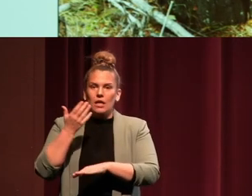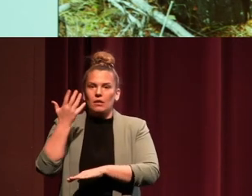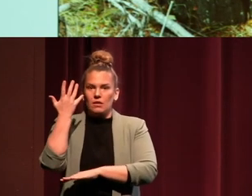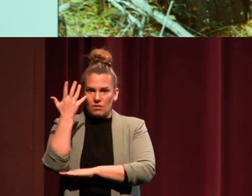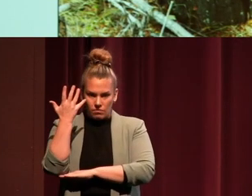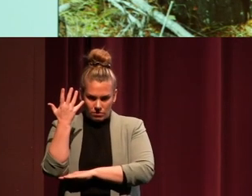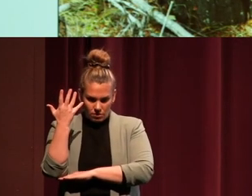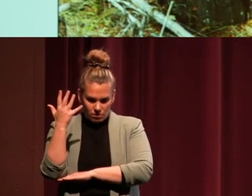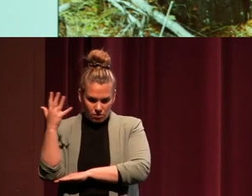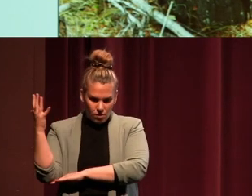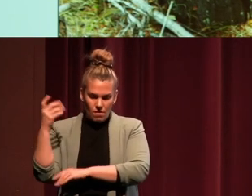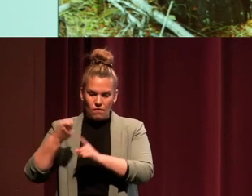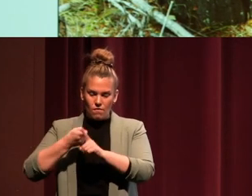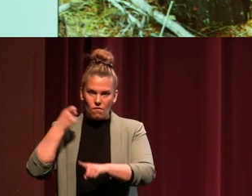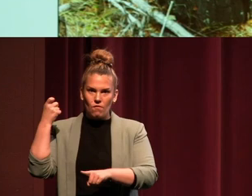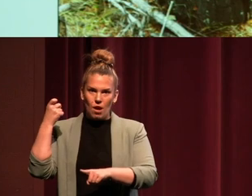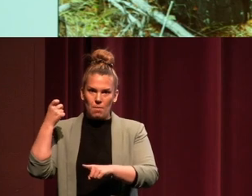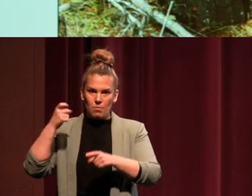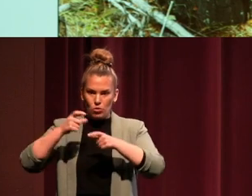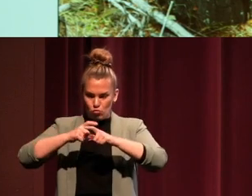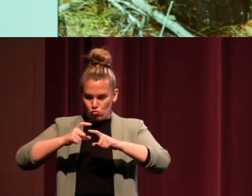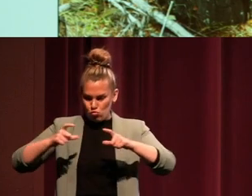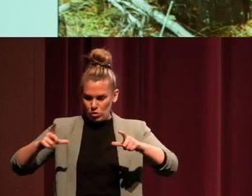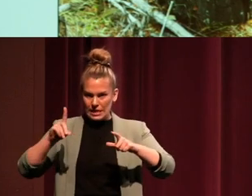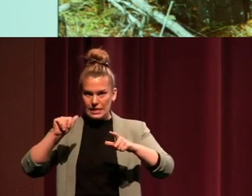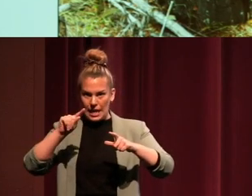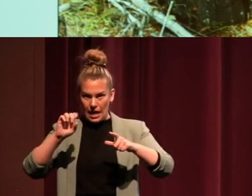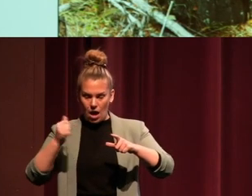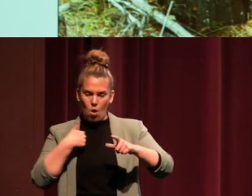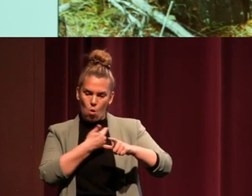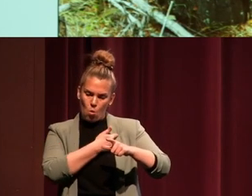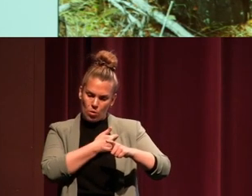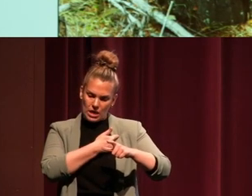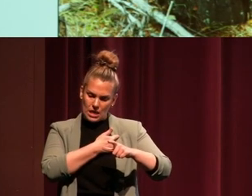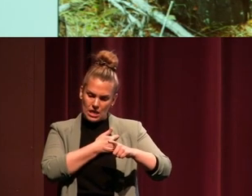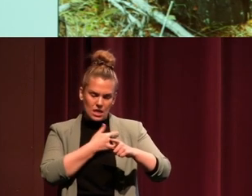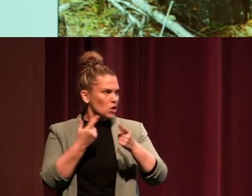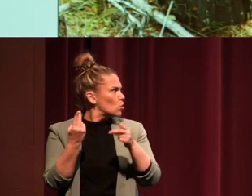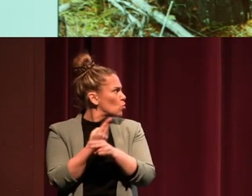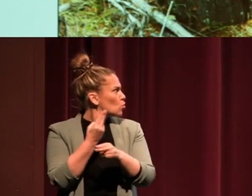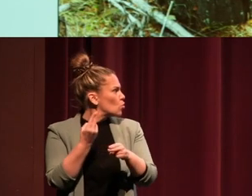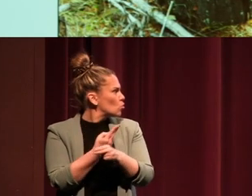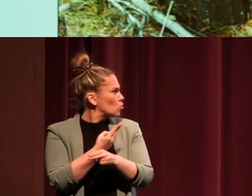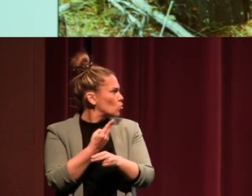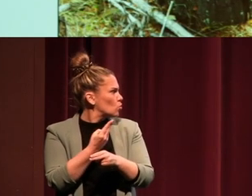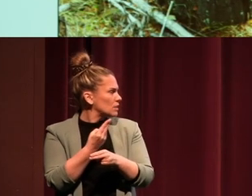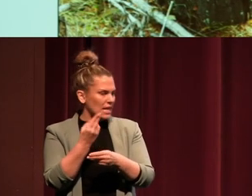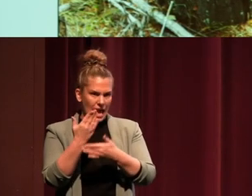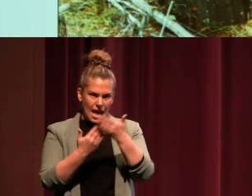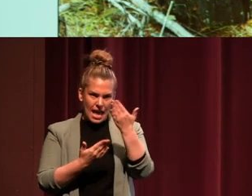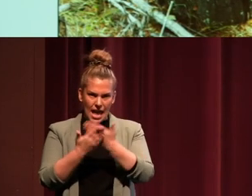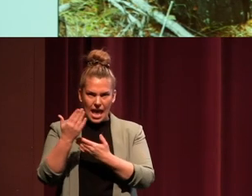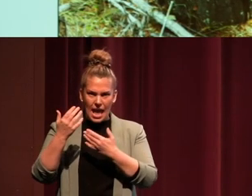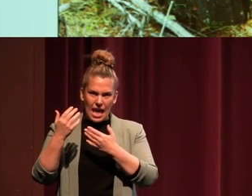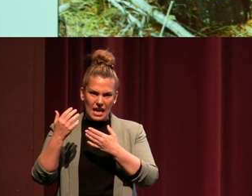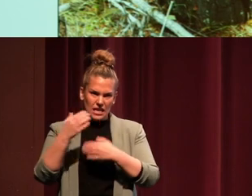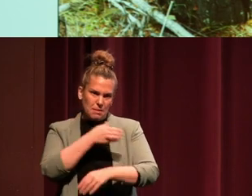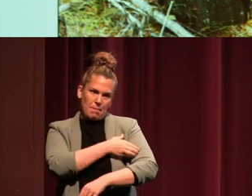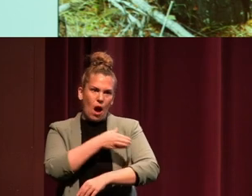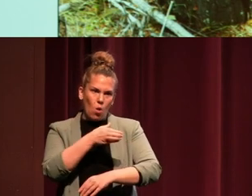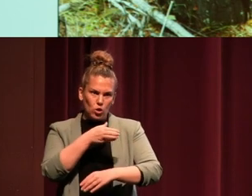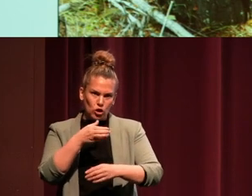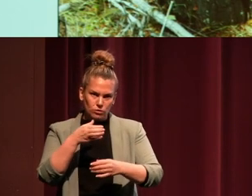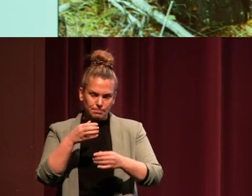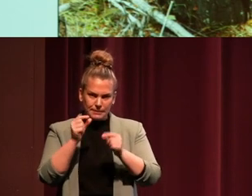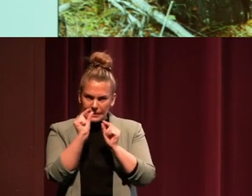ring data. We core live trees using a hand-powered increment borer. I used to do a lot of